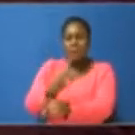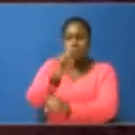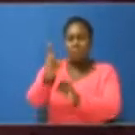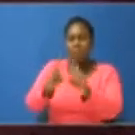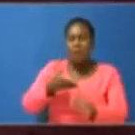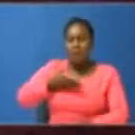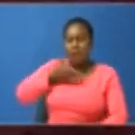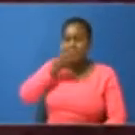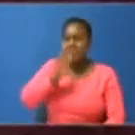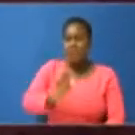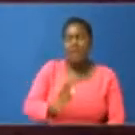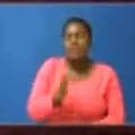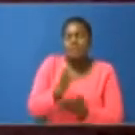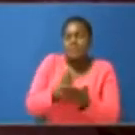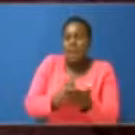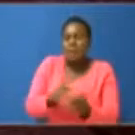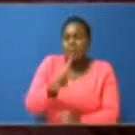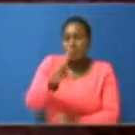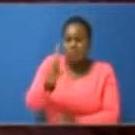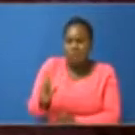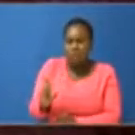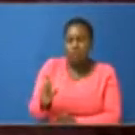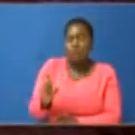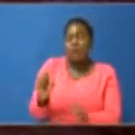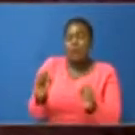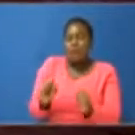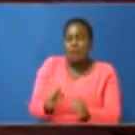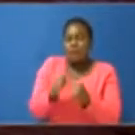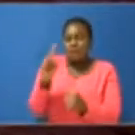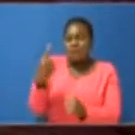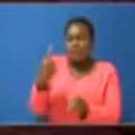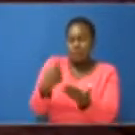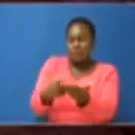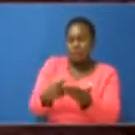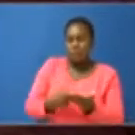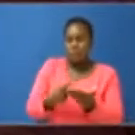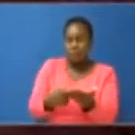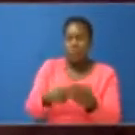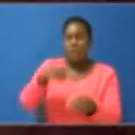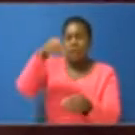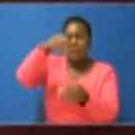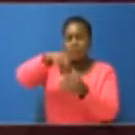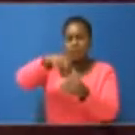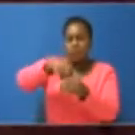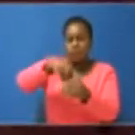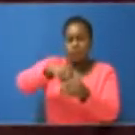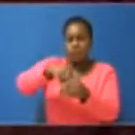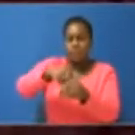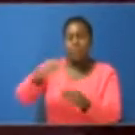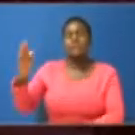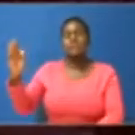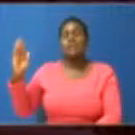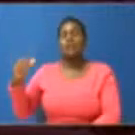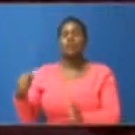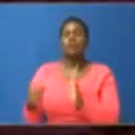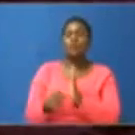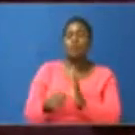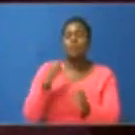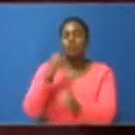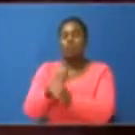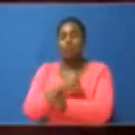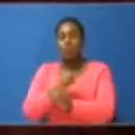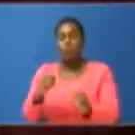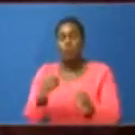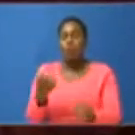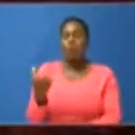answers uh some of the questions being undertaken in the first debate uh inclusive of insecurity unemployment the